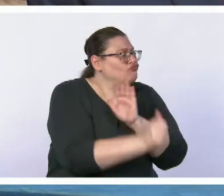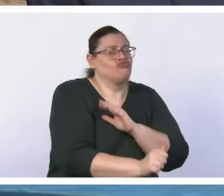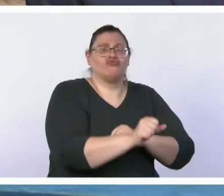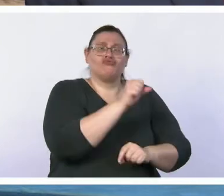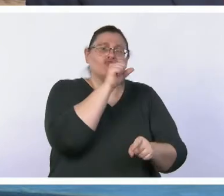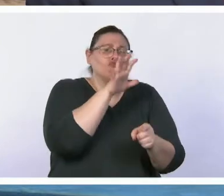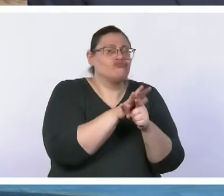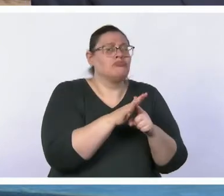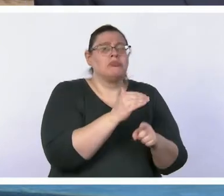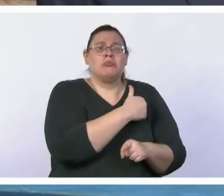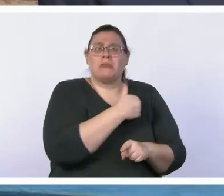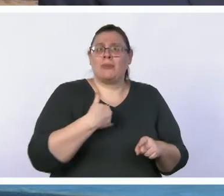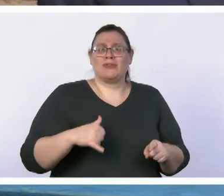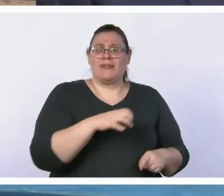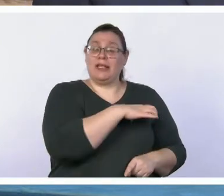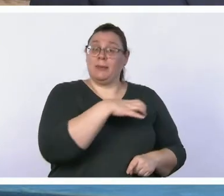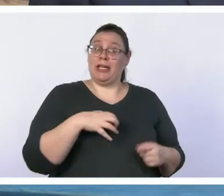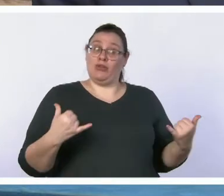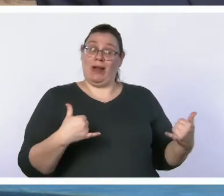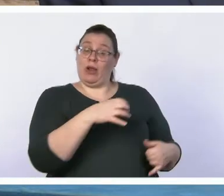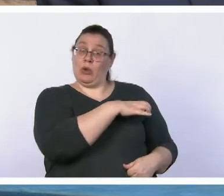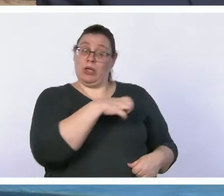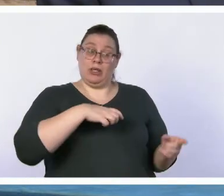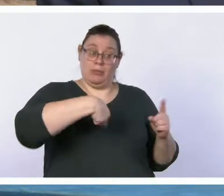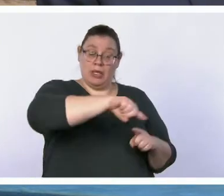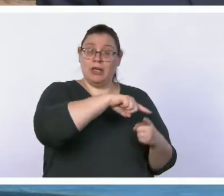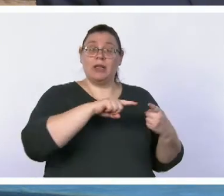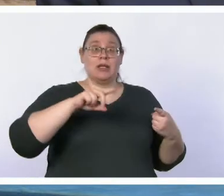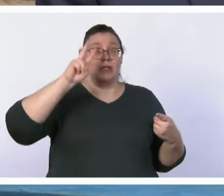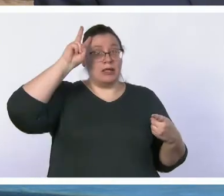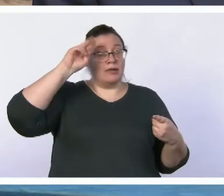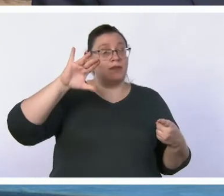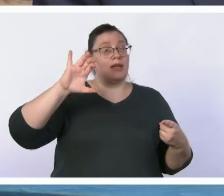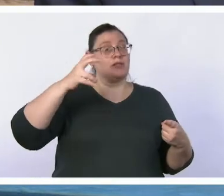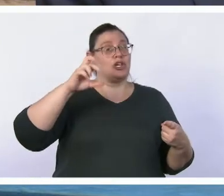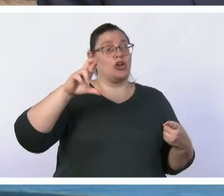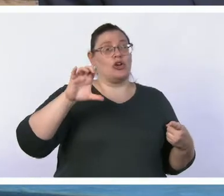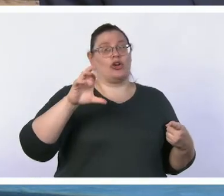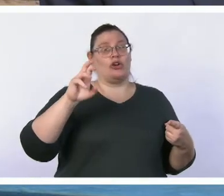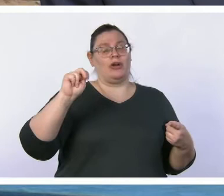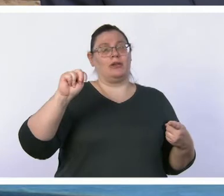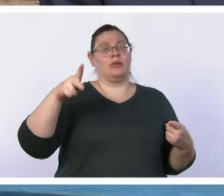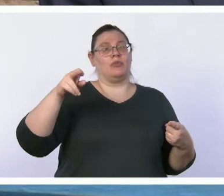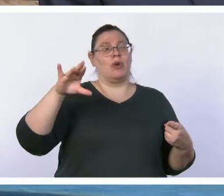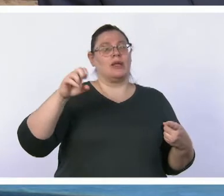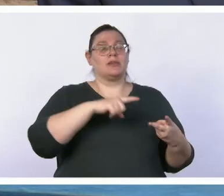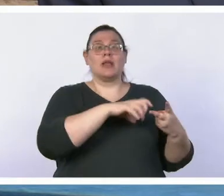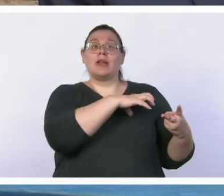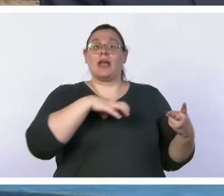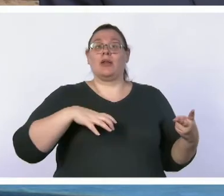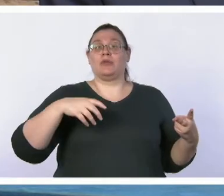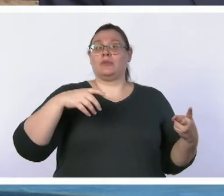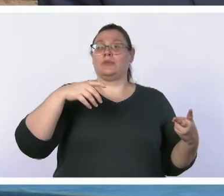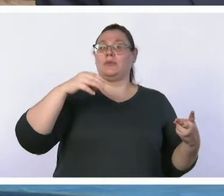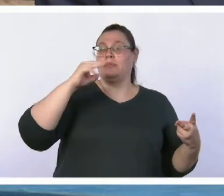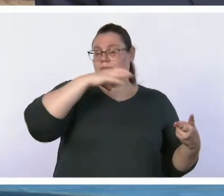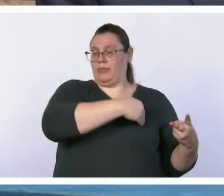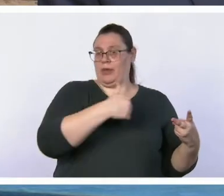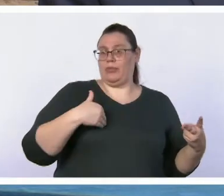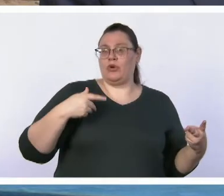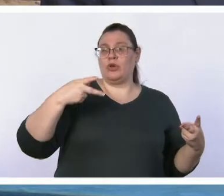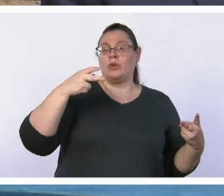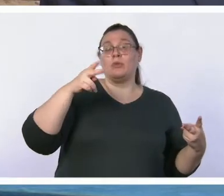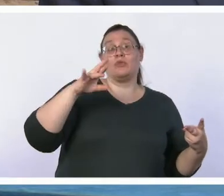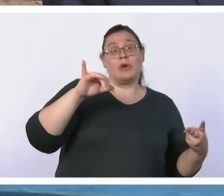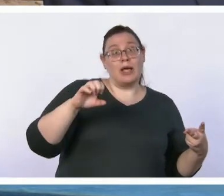of that committee. And right now, the committee is made up of my Vice Chair, Curran Price, as well as Council members Mike Bonin, Bob Blumenfield, and